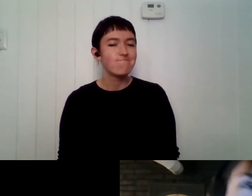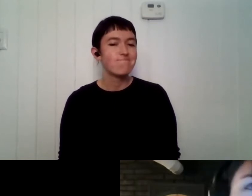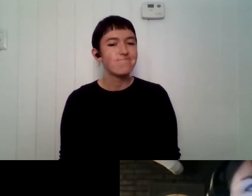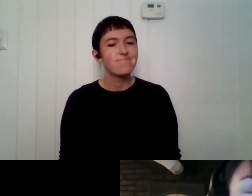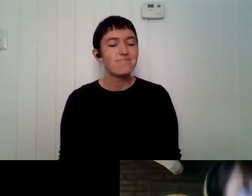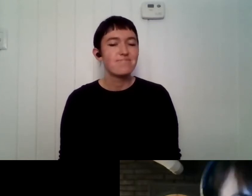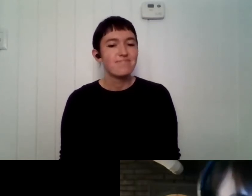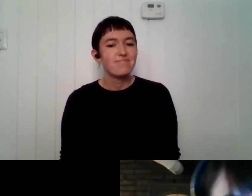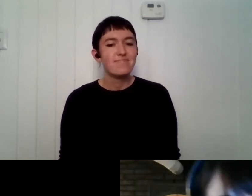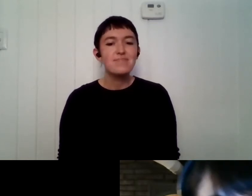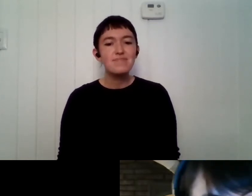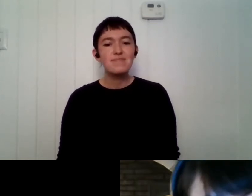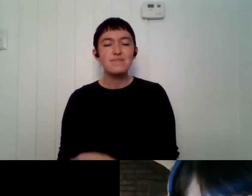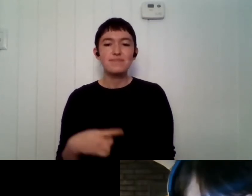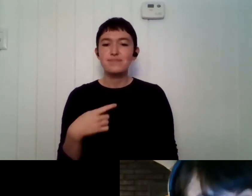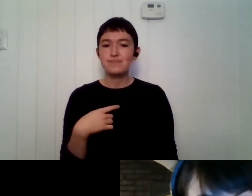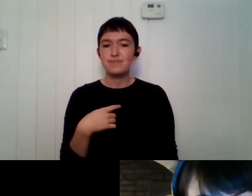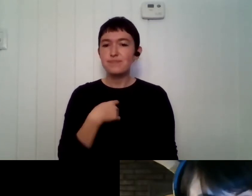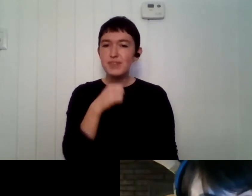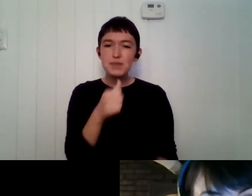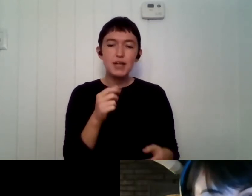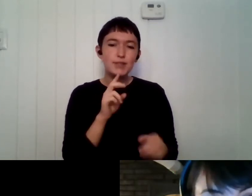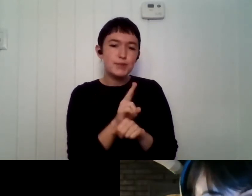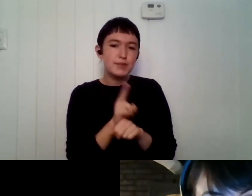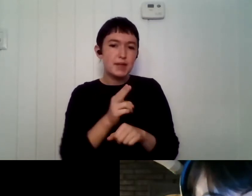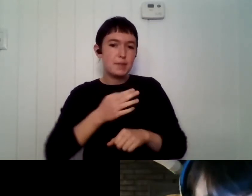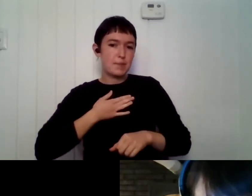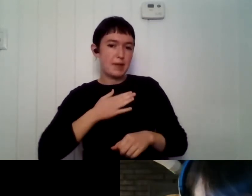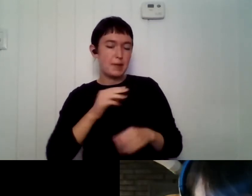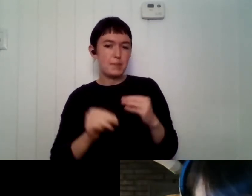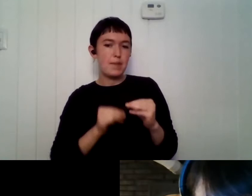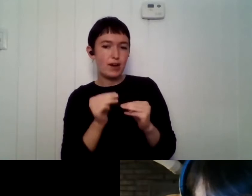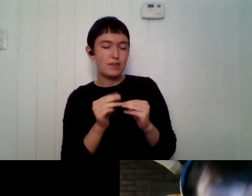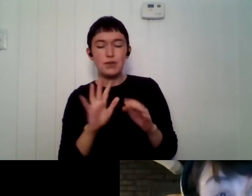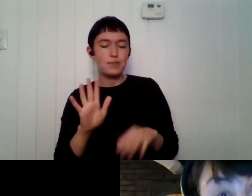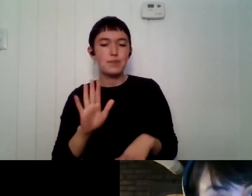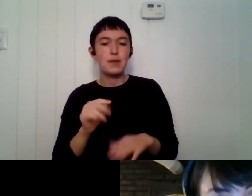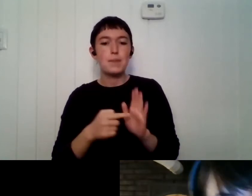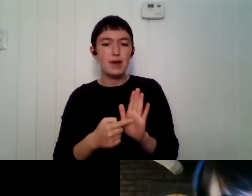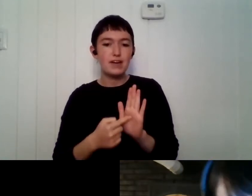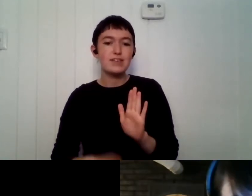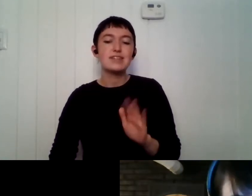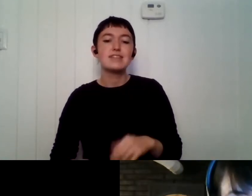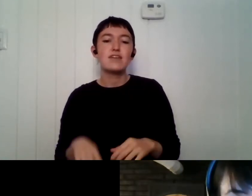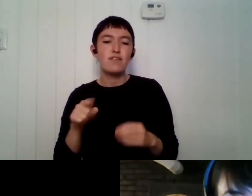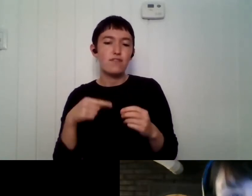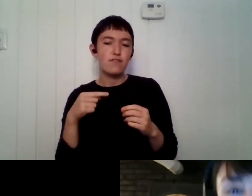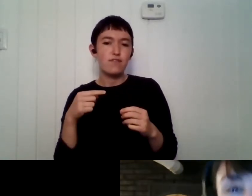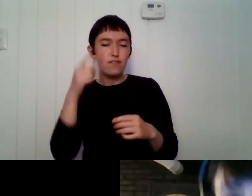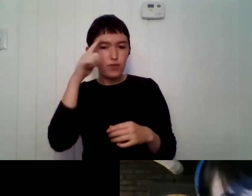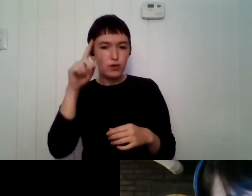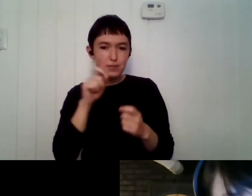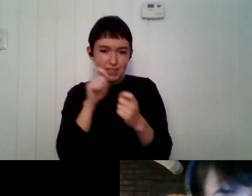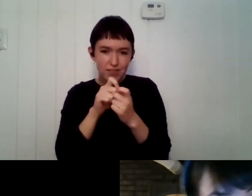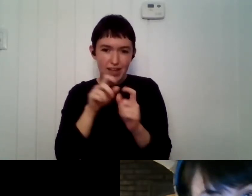Well, the thing is, I'm not using my models necessarily for specific applications themselves at the moment.